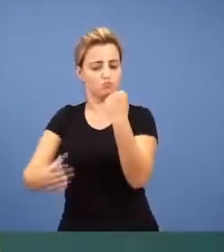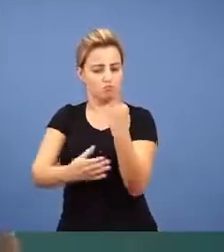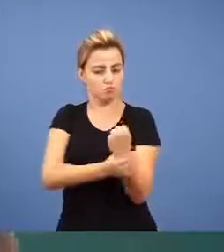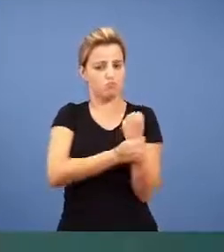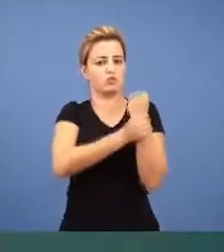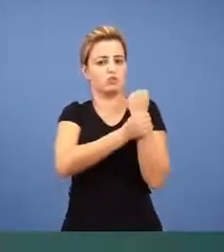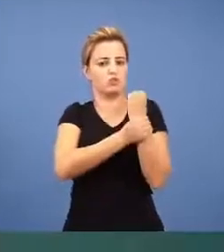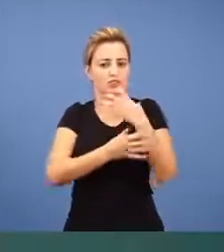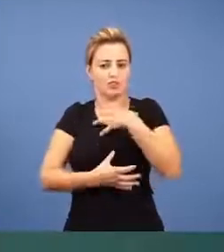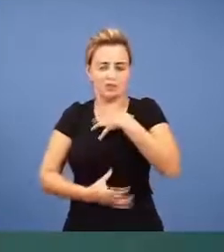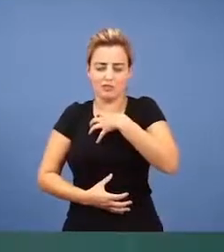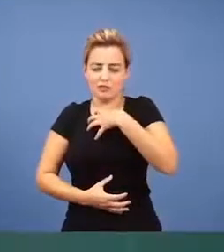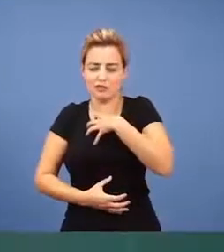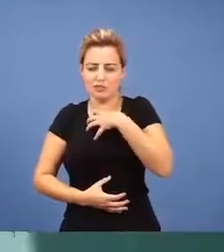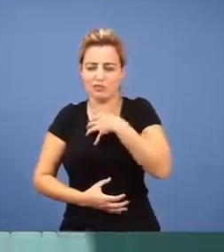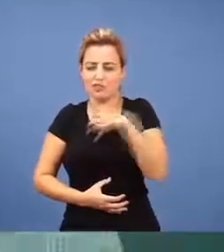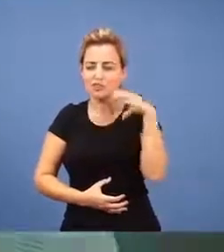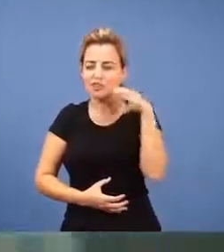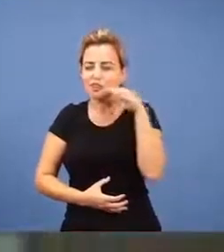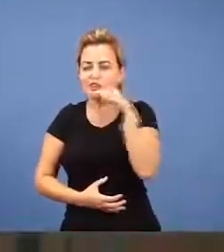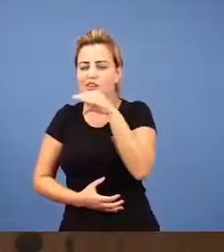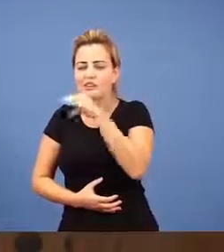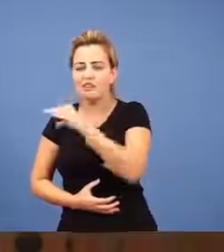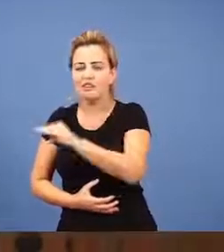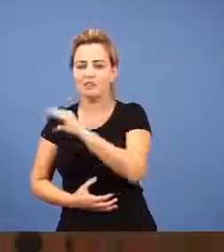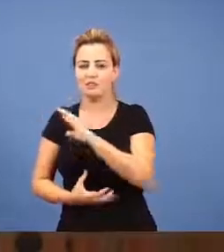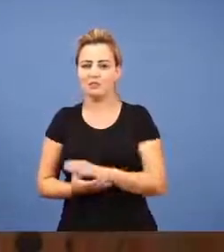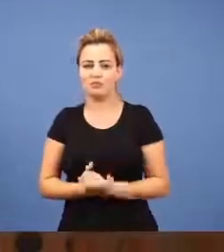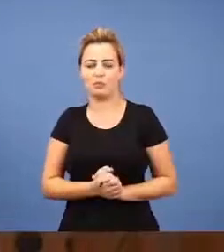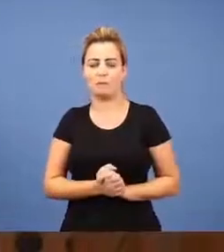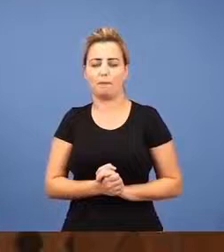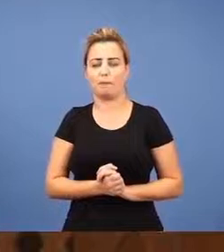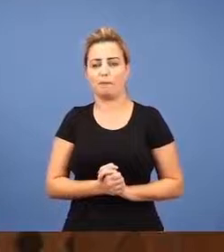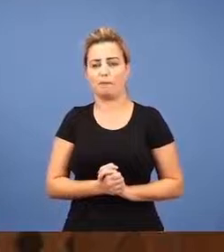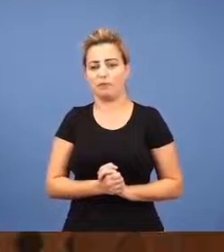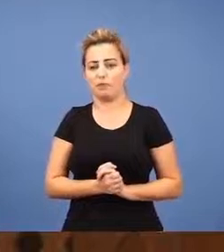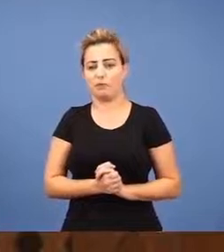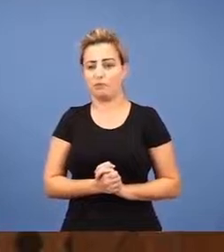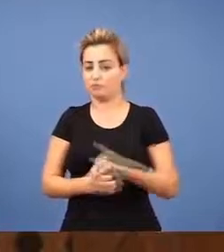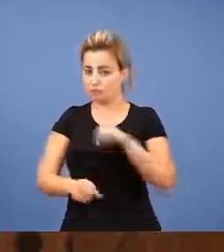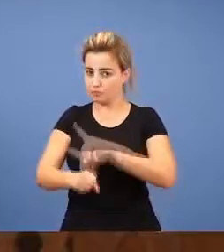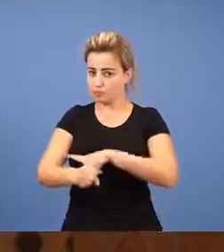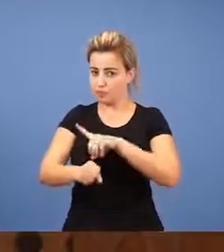sewn a large sheet. And the families were protected and warmed.